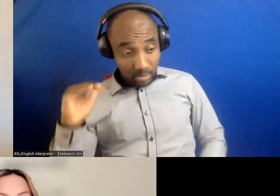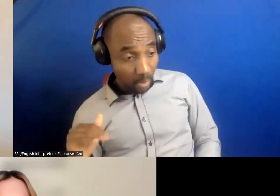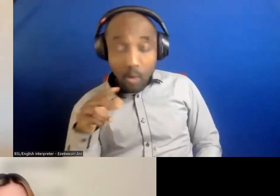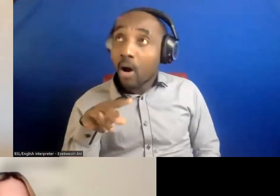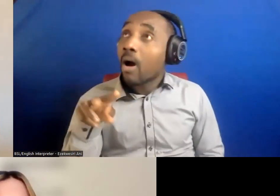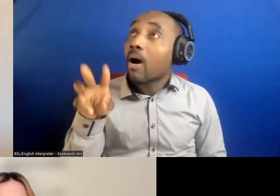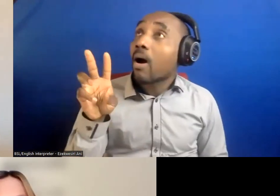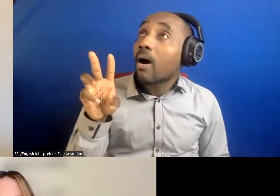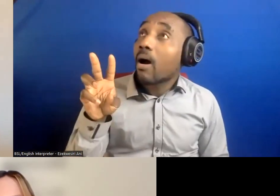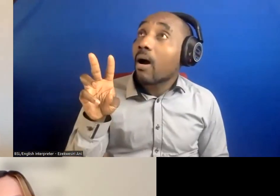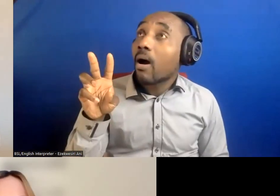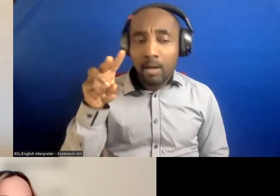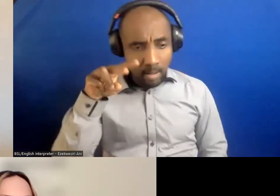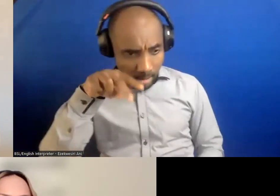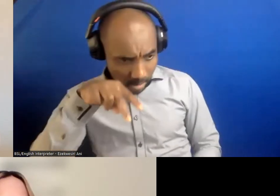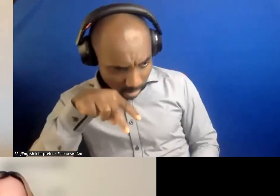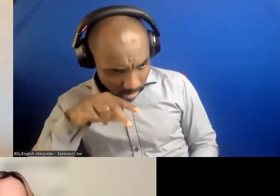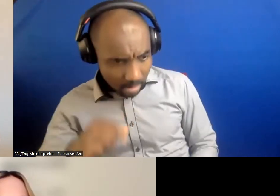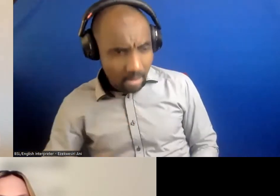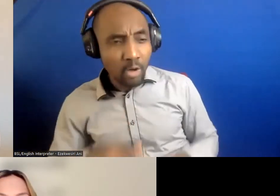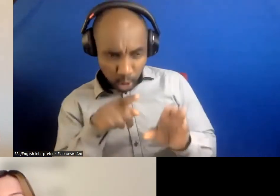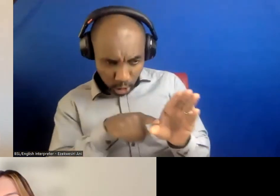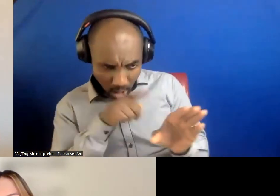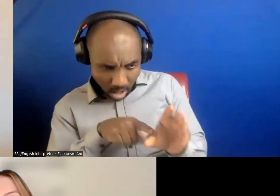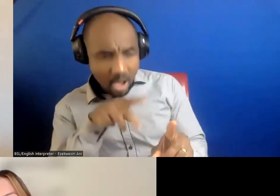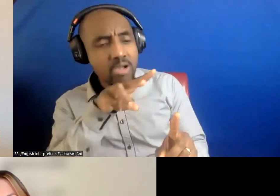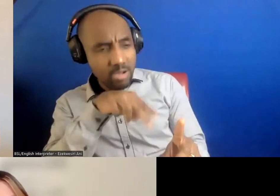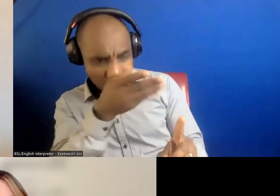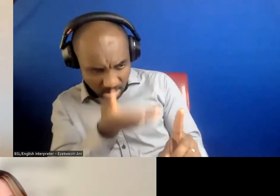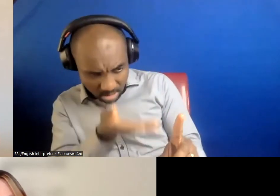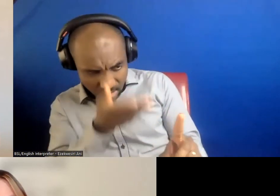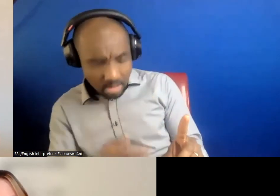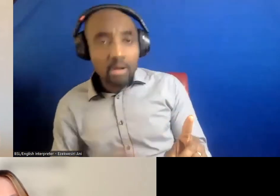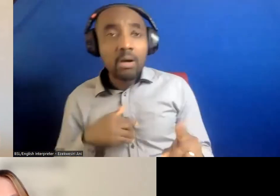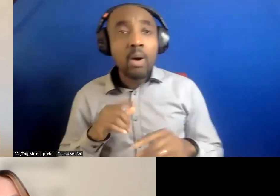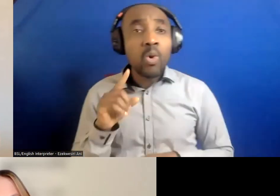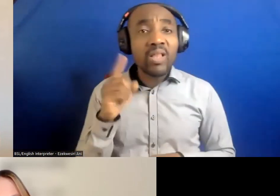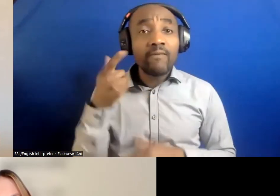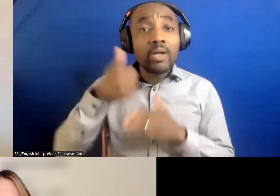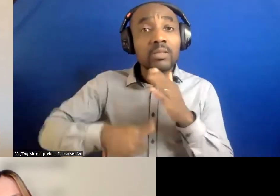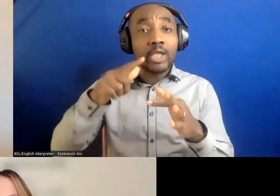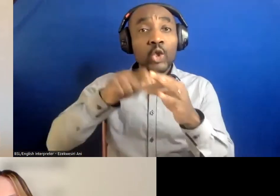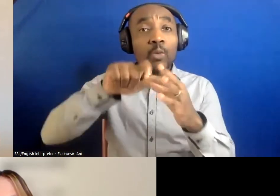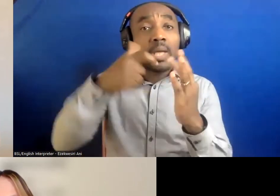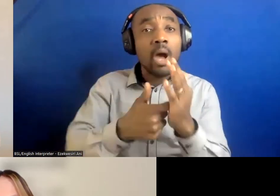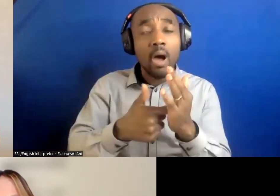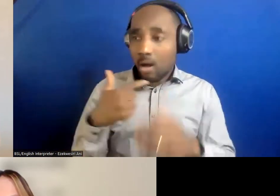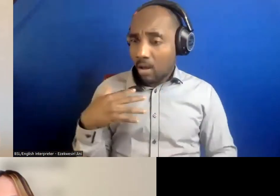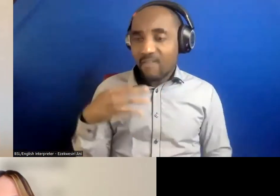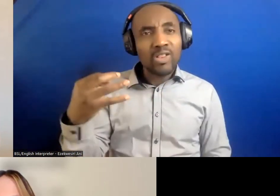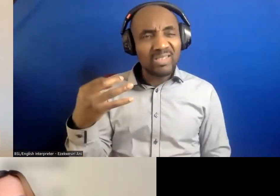also get perceived as being very young. When I first actually started at QPR and I was